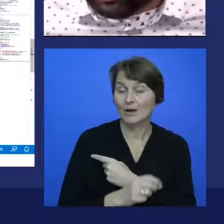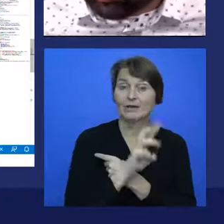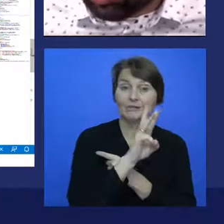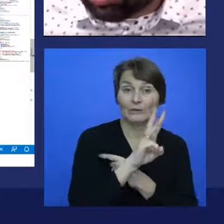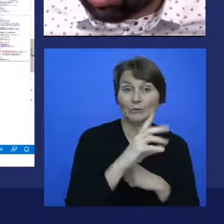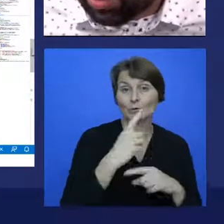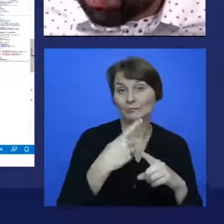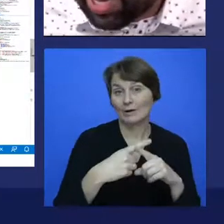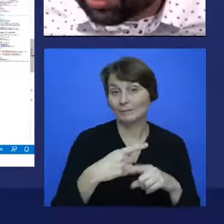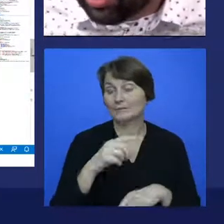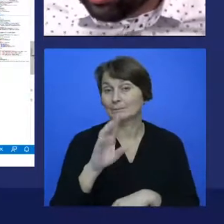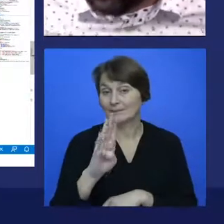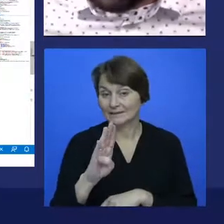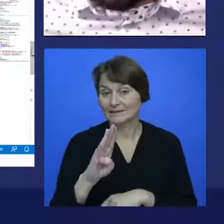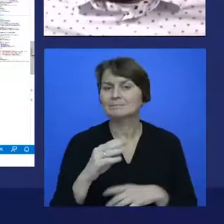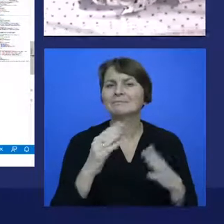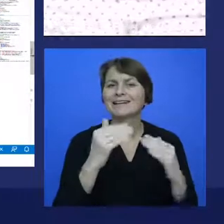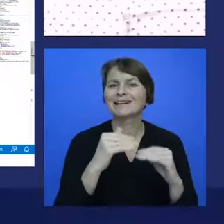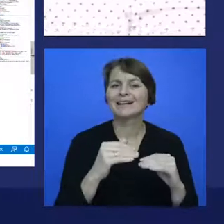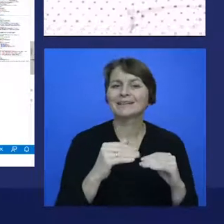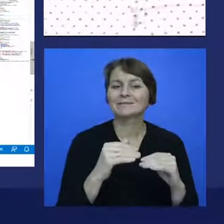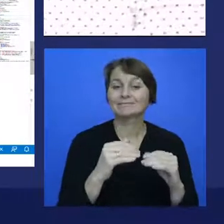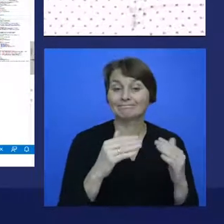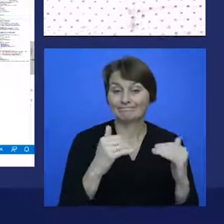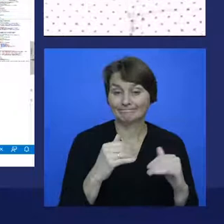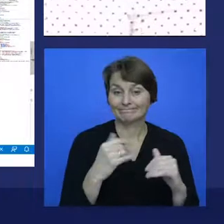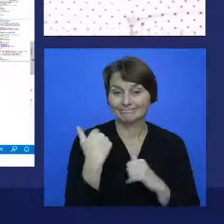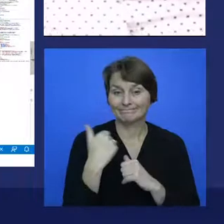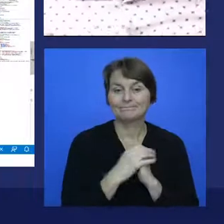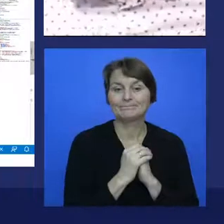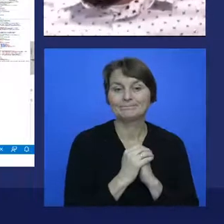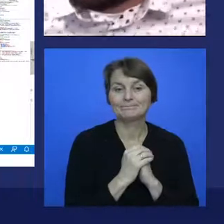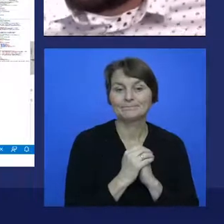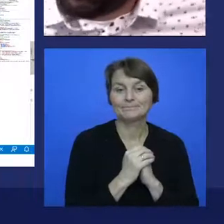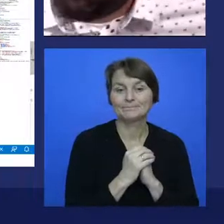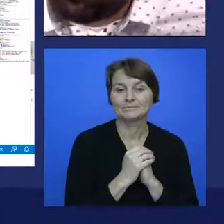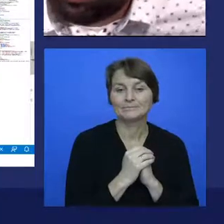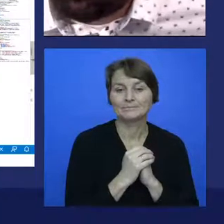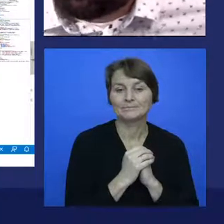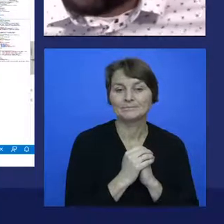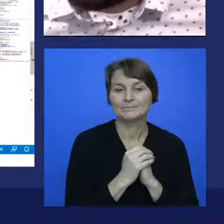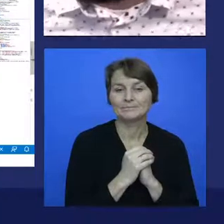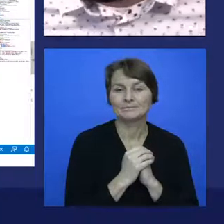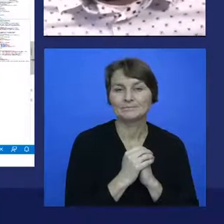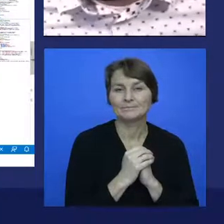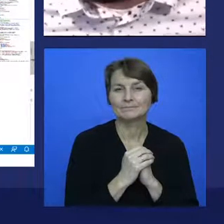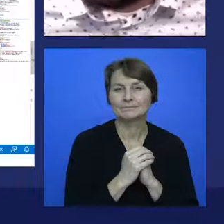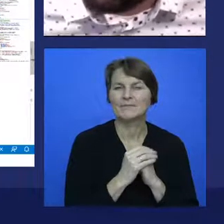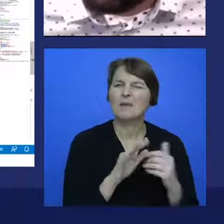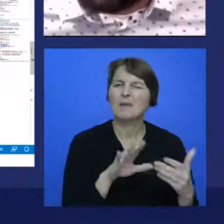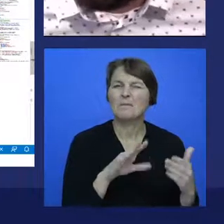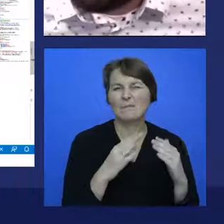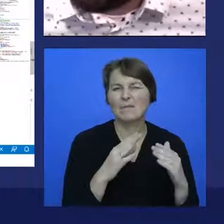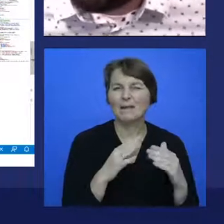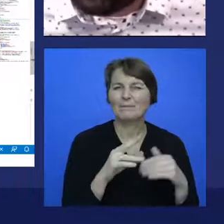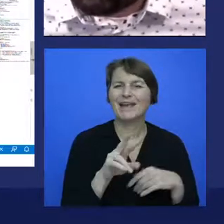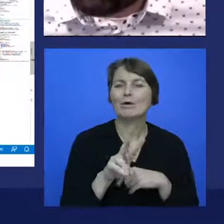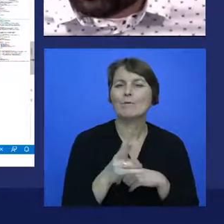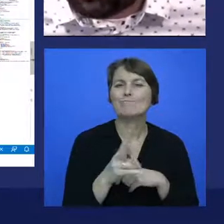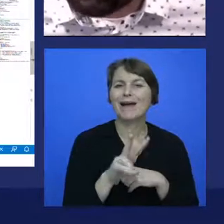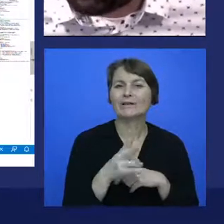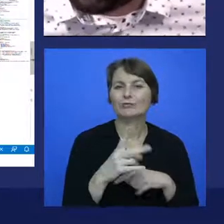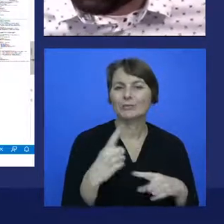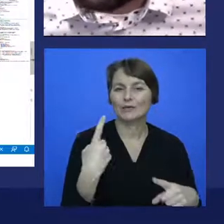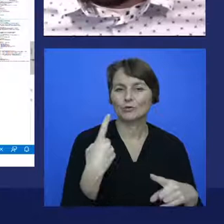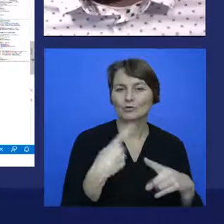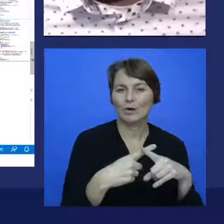gets this, and then we do the softmax. Here is the loss function. We're using binary. I probably should have used binary cross entropy. It probably would have been better,